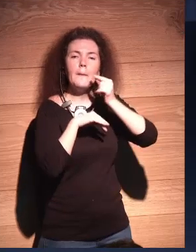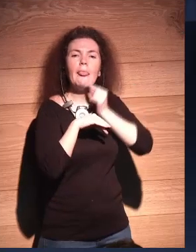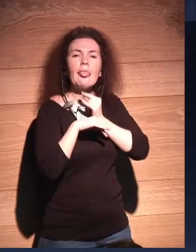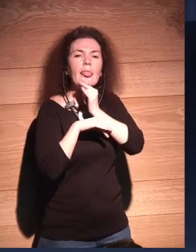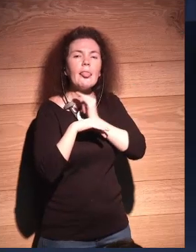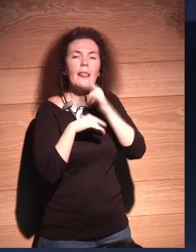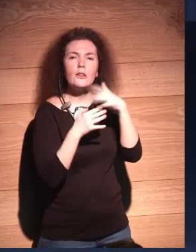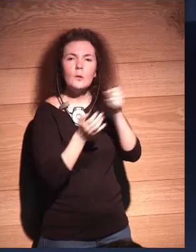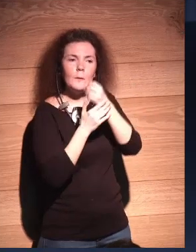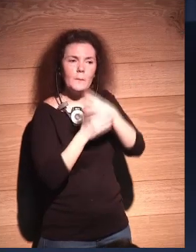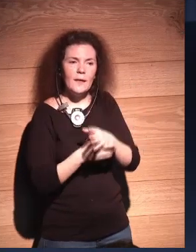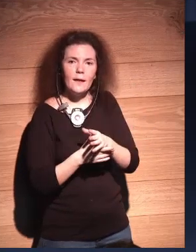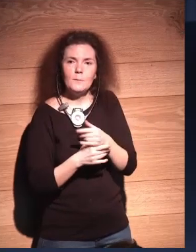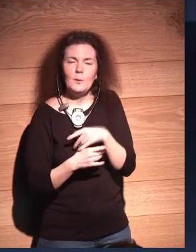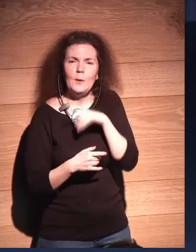This is so sweet, And